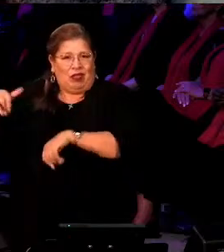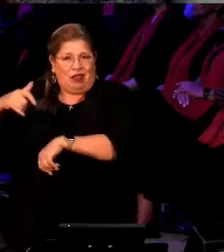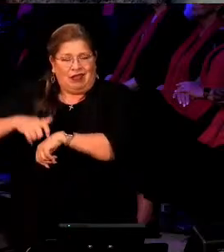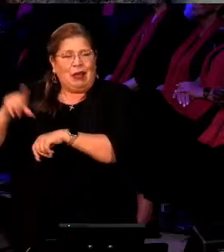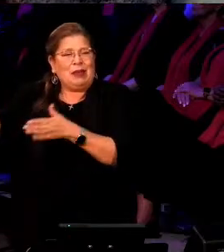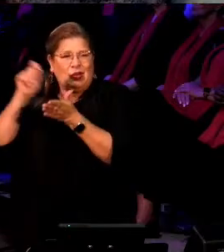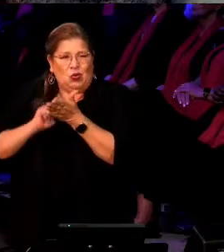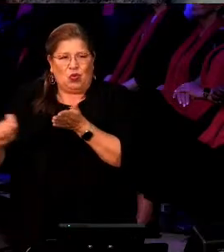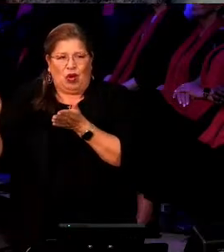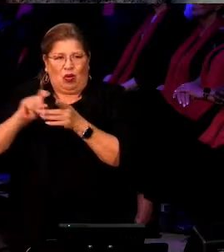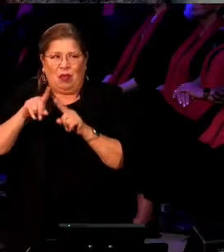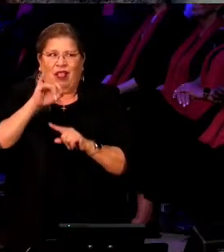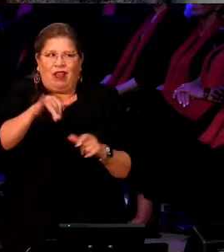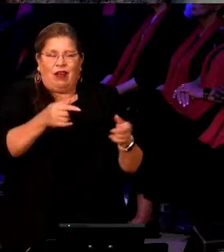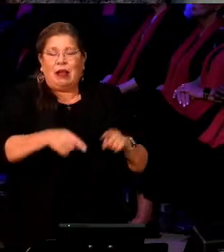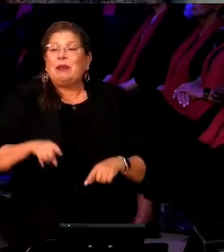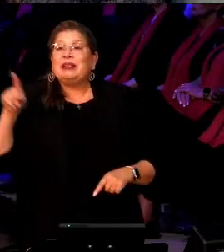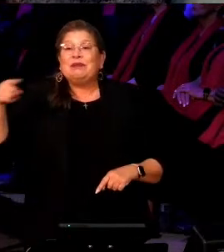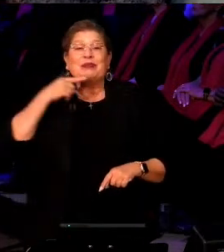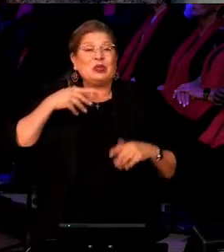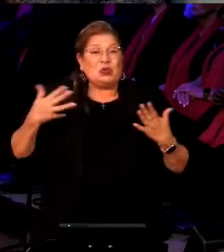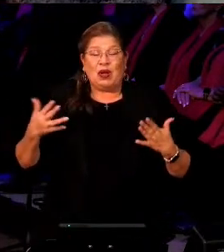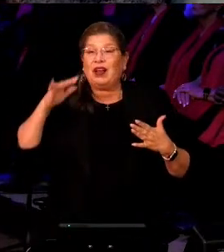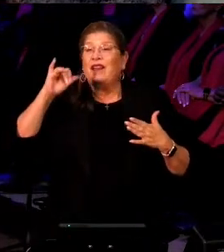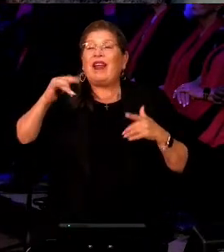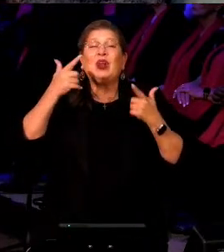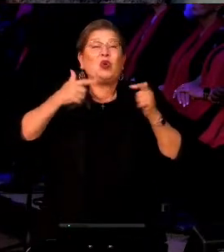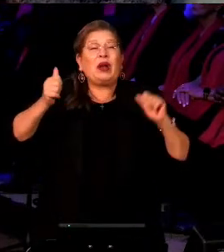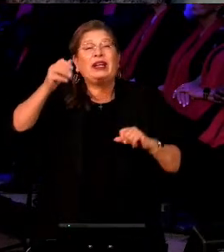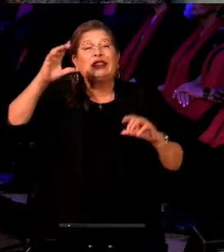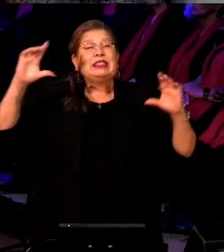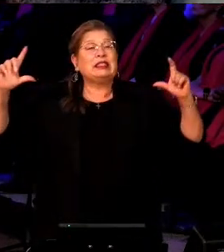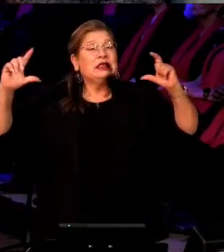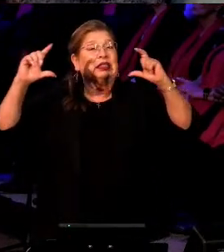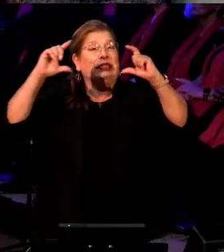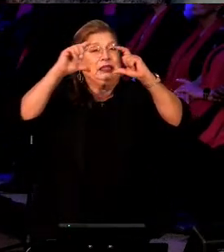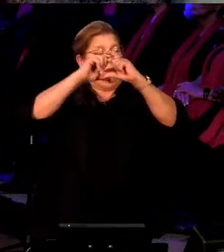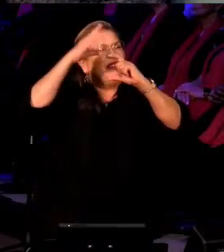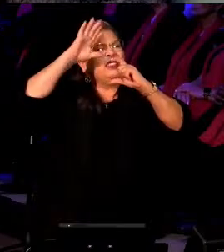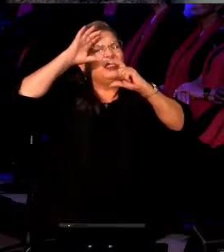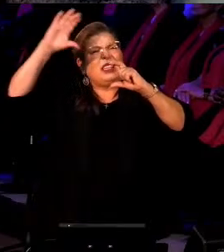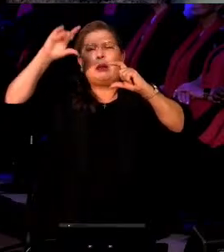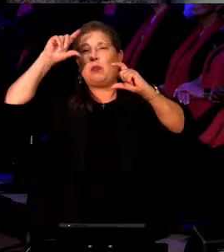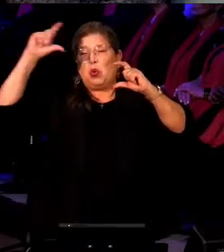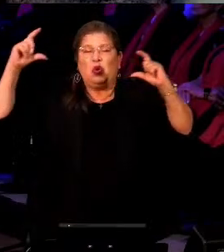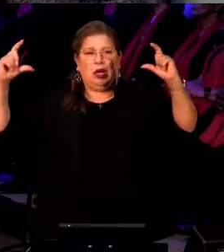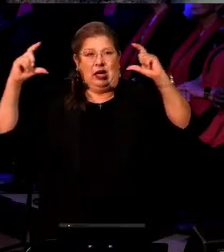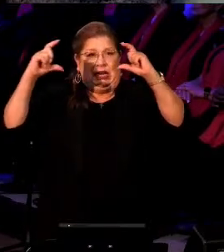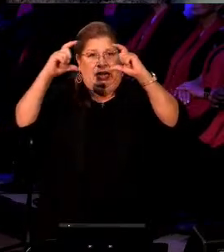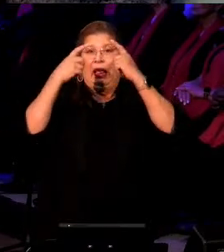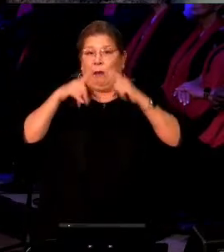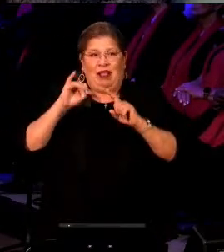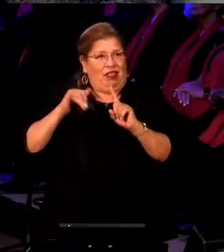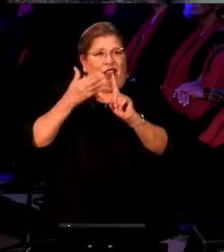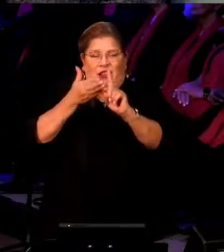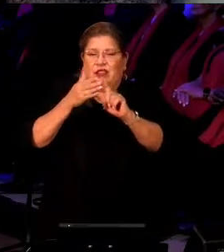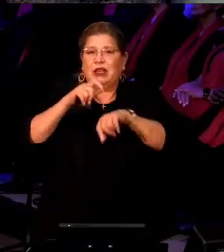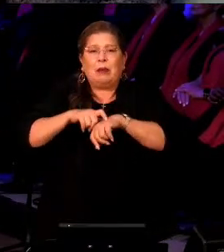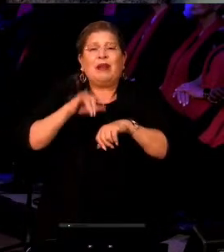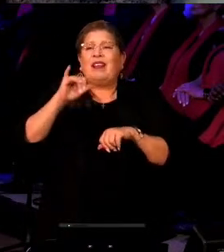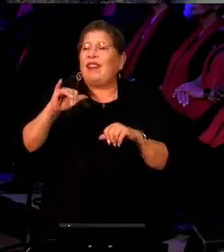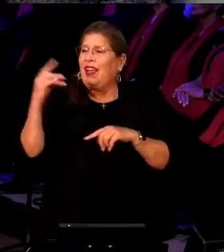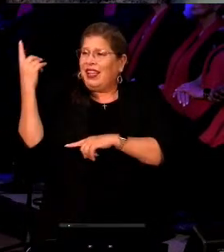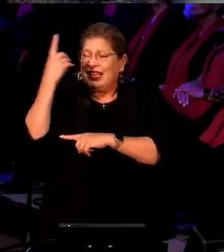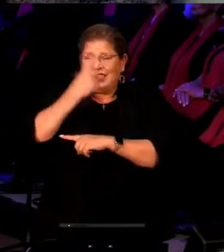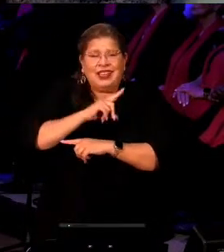wrote about it. He said this: "The greatest eclipse of the sun that was ever known to happen happened then, for the day was so